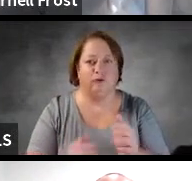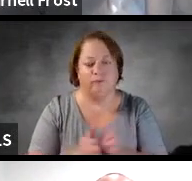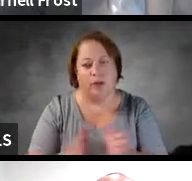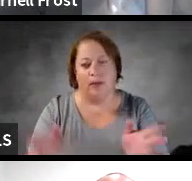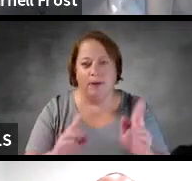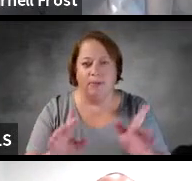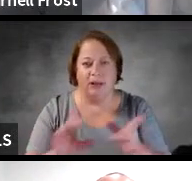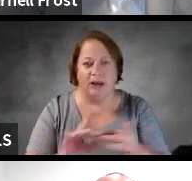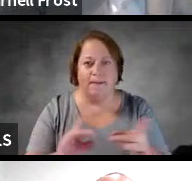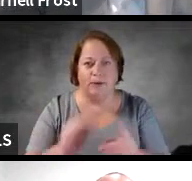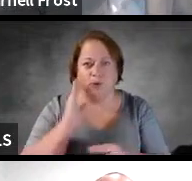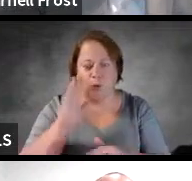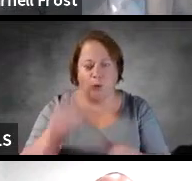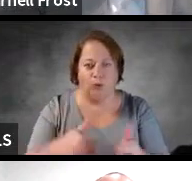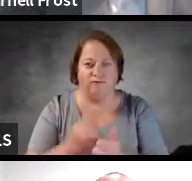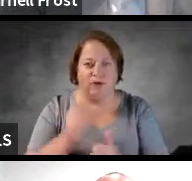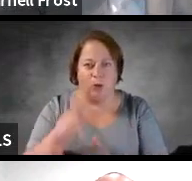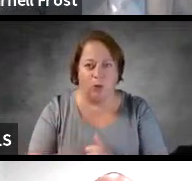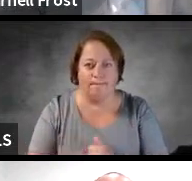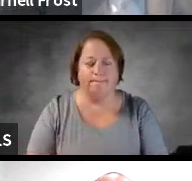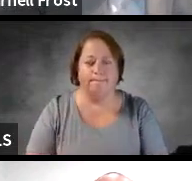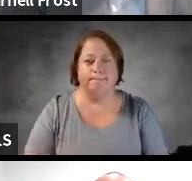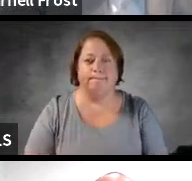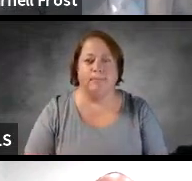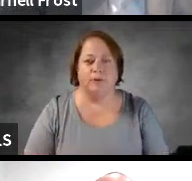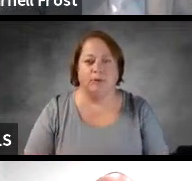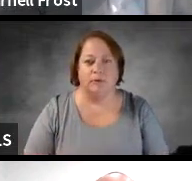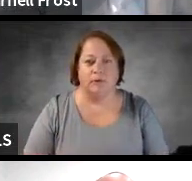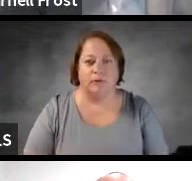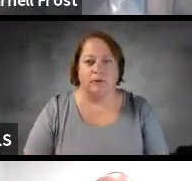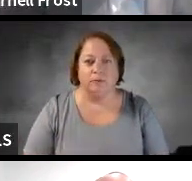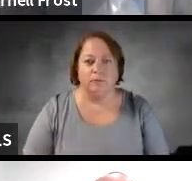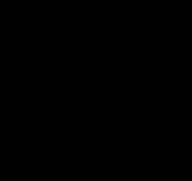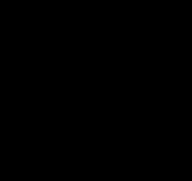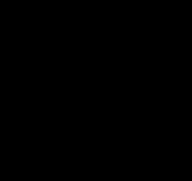comments, so we will follow up in so doing.